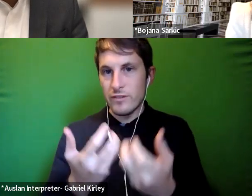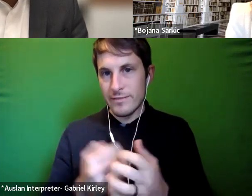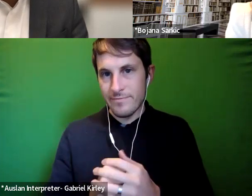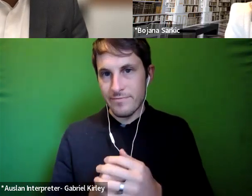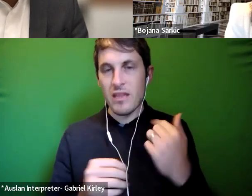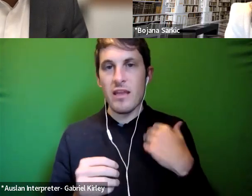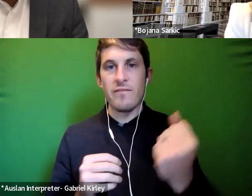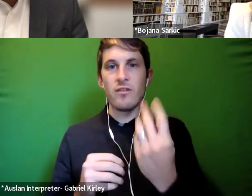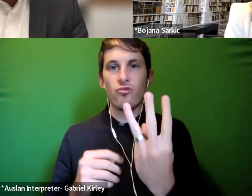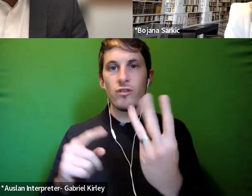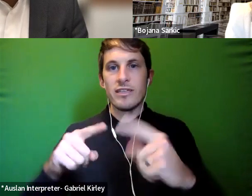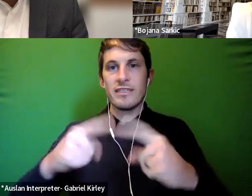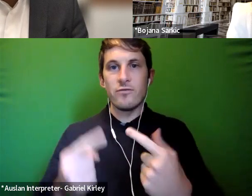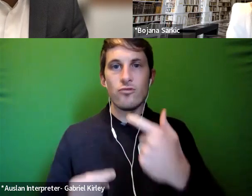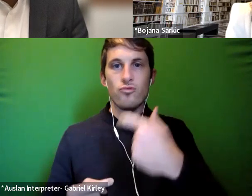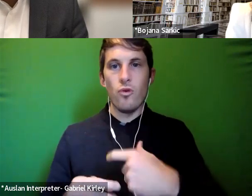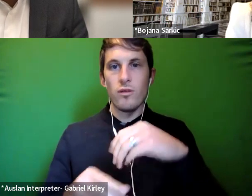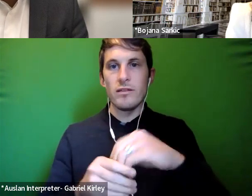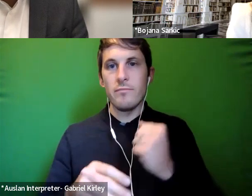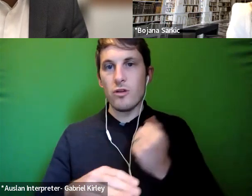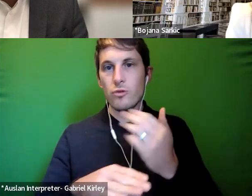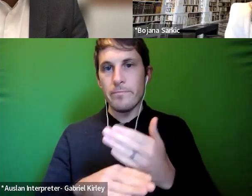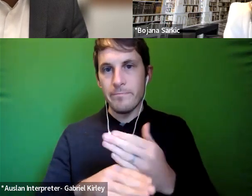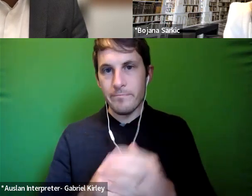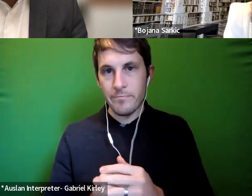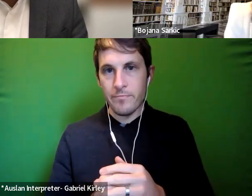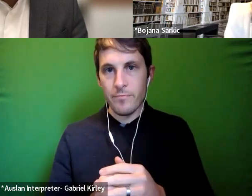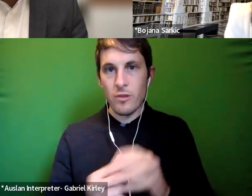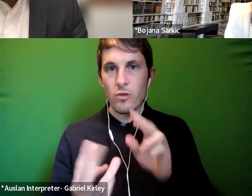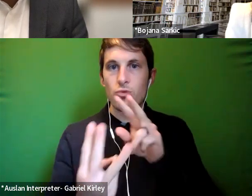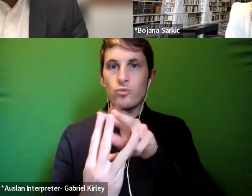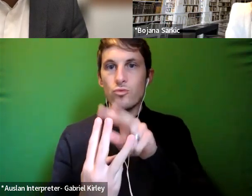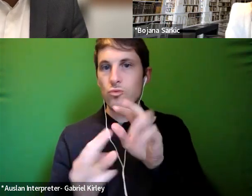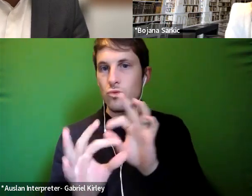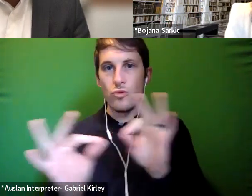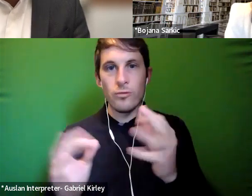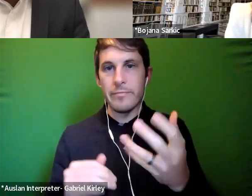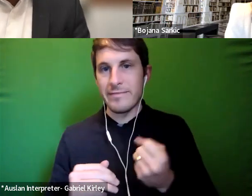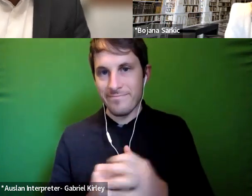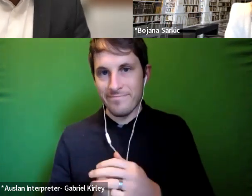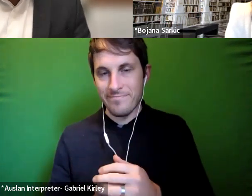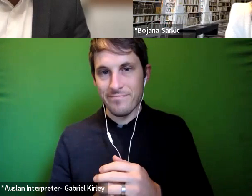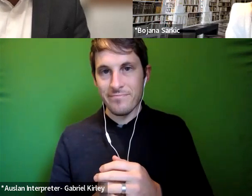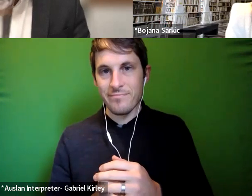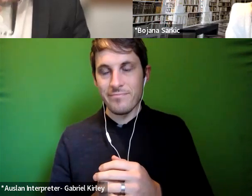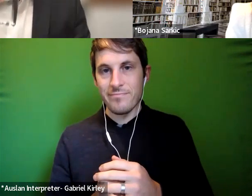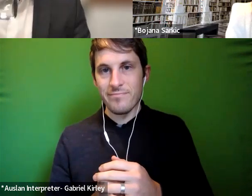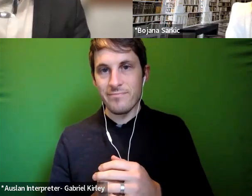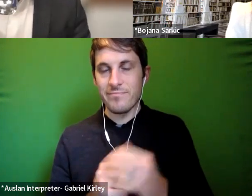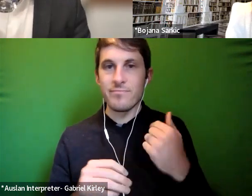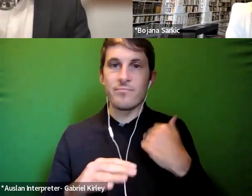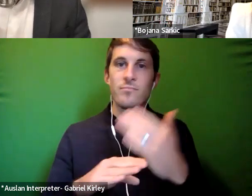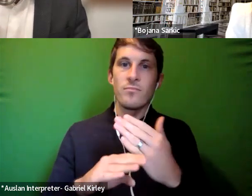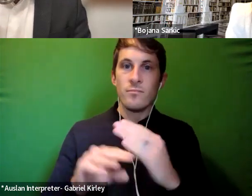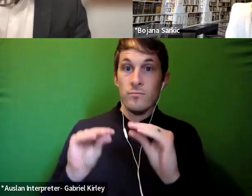three different roles in my job, two of which I'm not paid for. So one of them is to train students